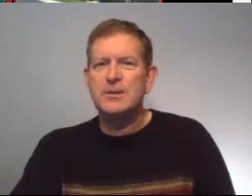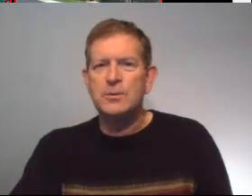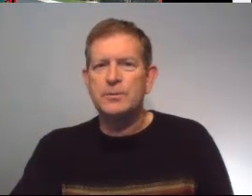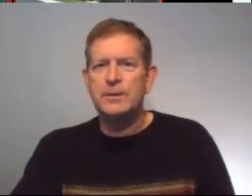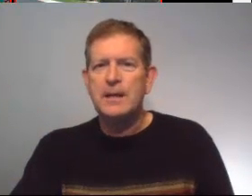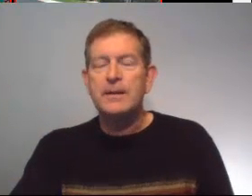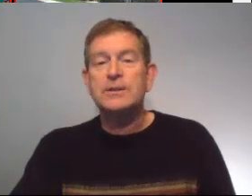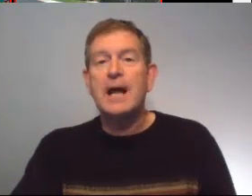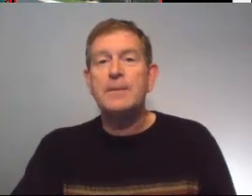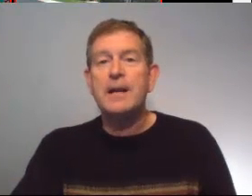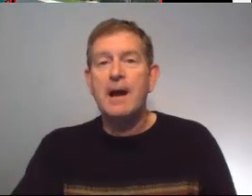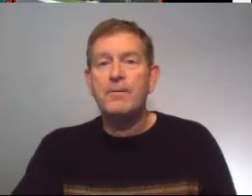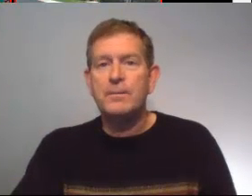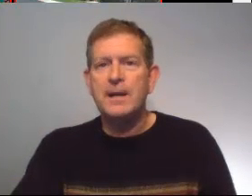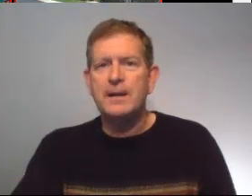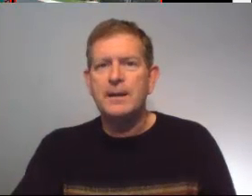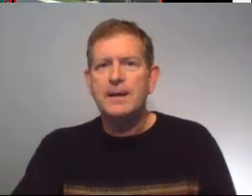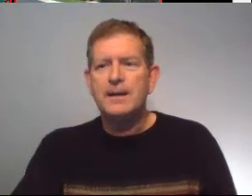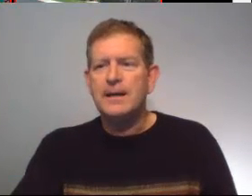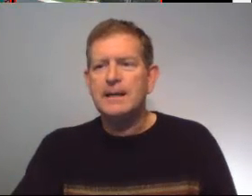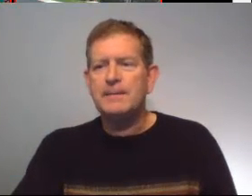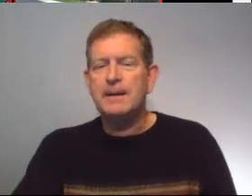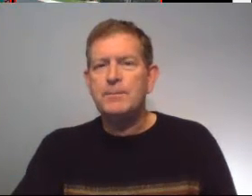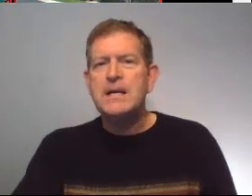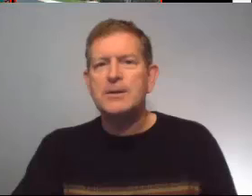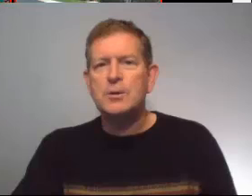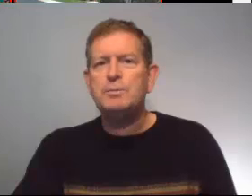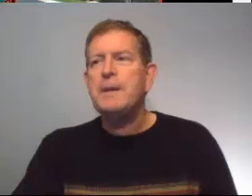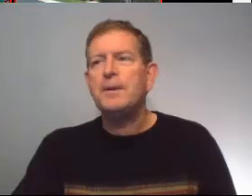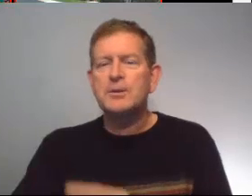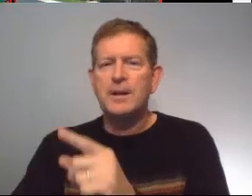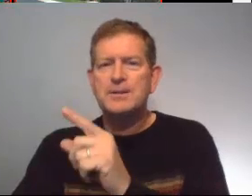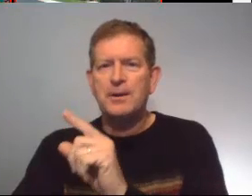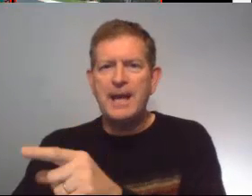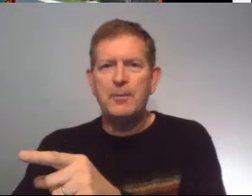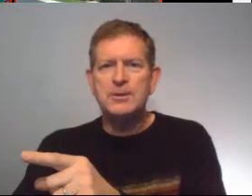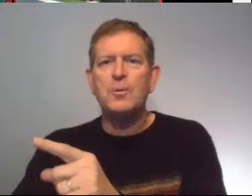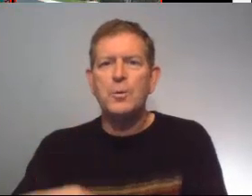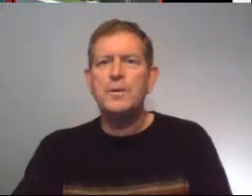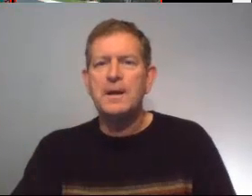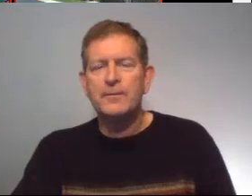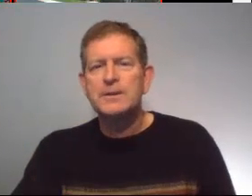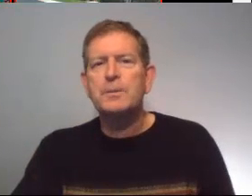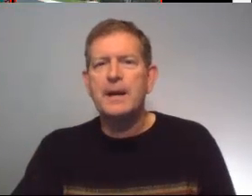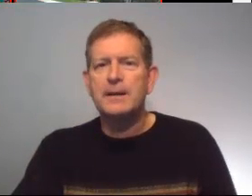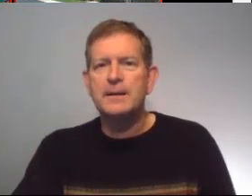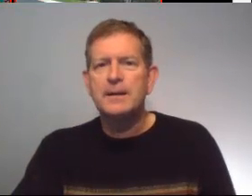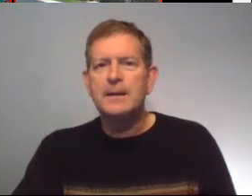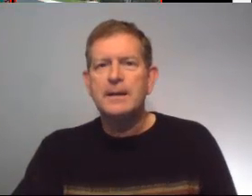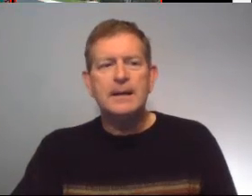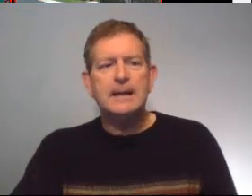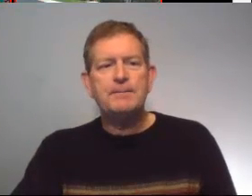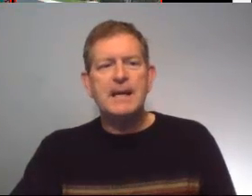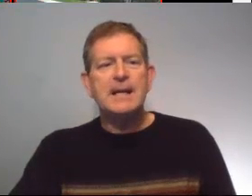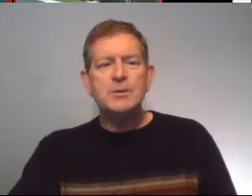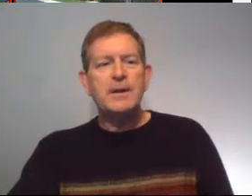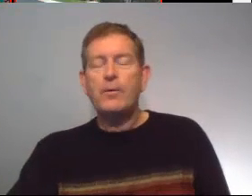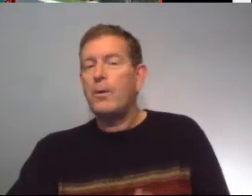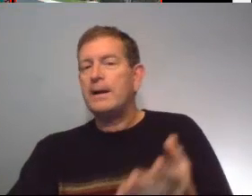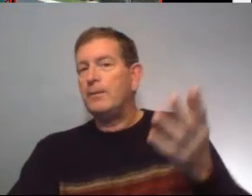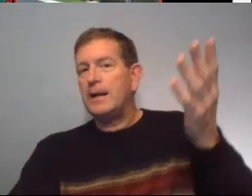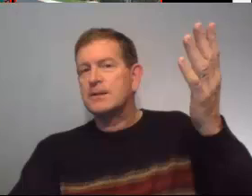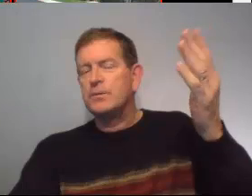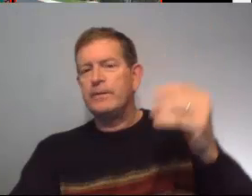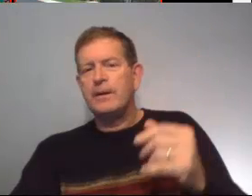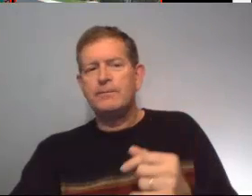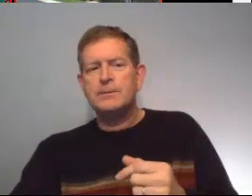is inexcusable. There's got to be an effort made. Because those people, as well as their language, are worthy of respect. And so therefore,